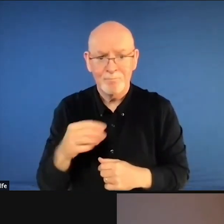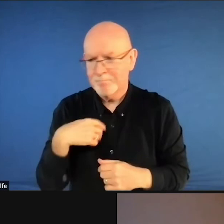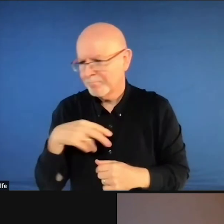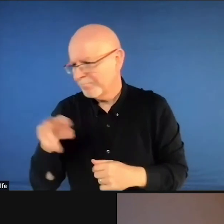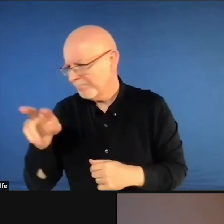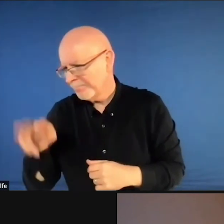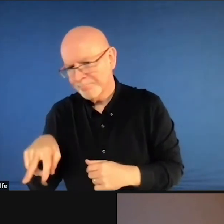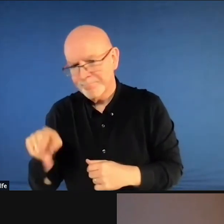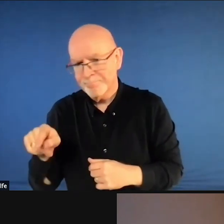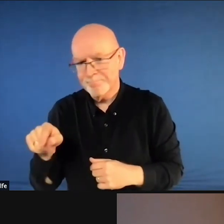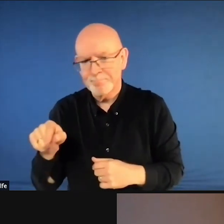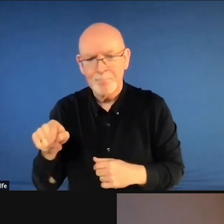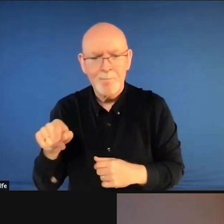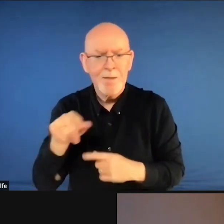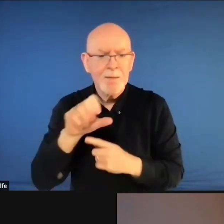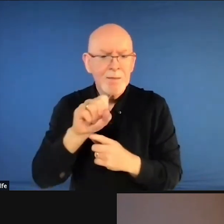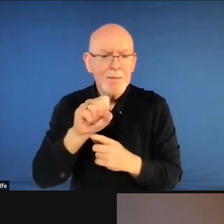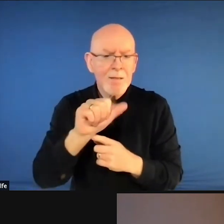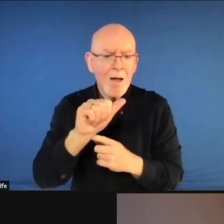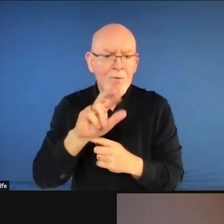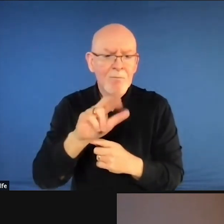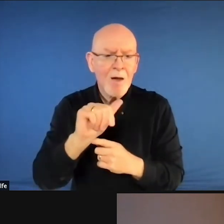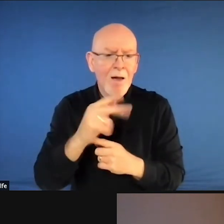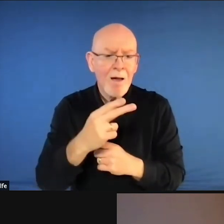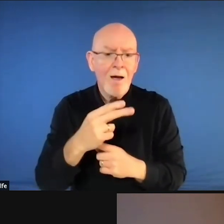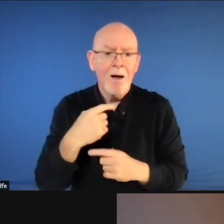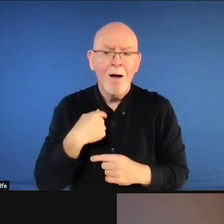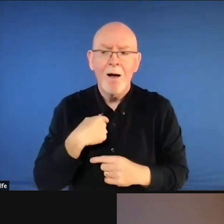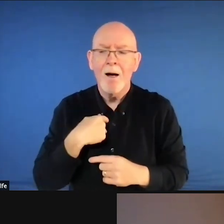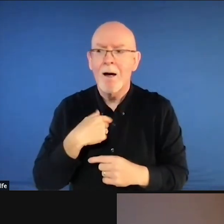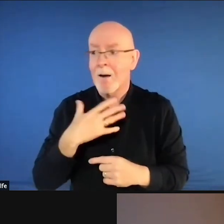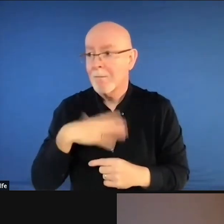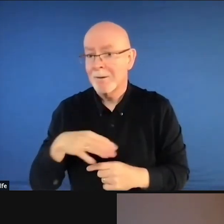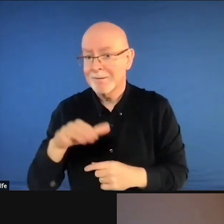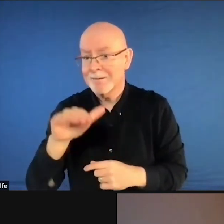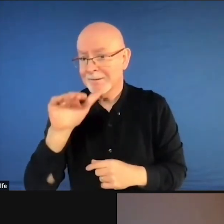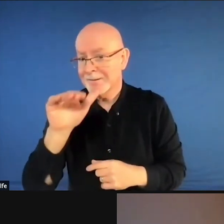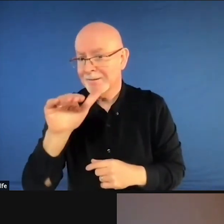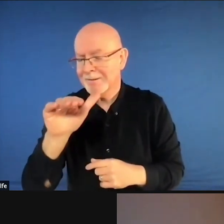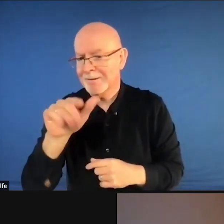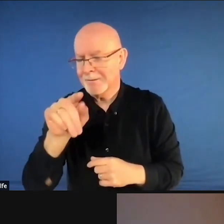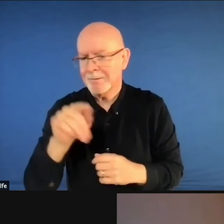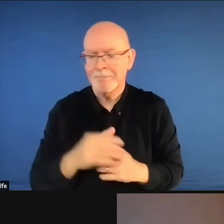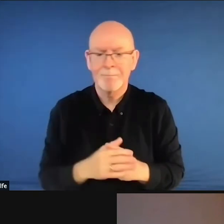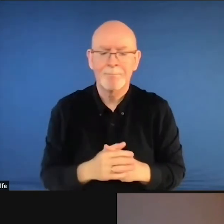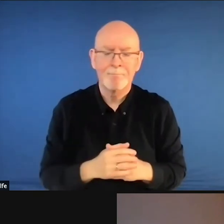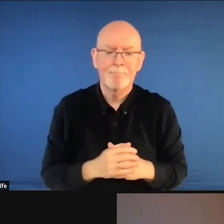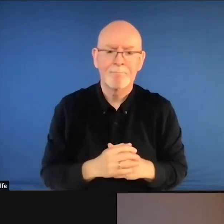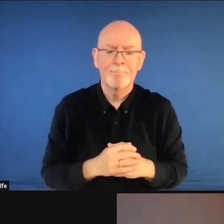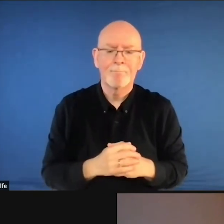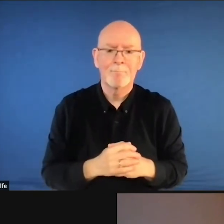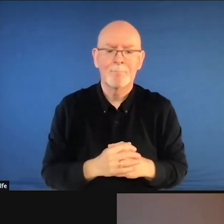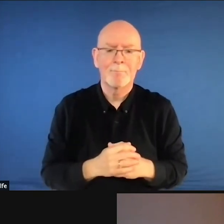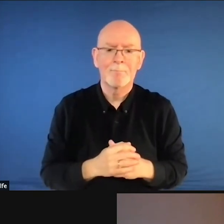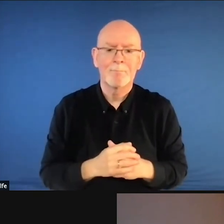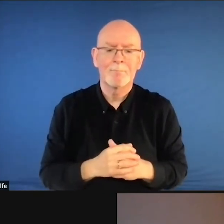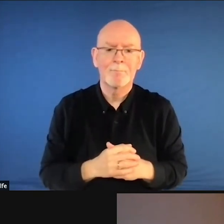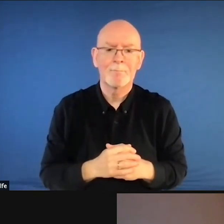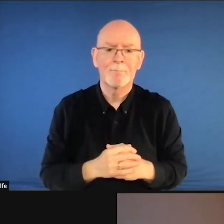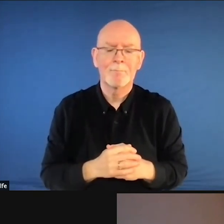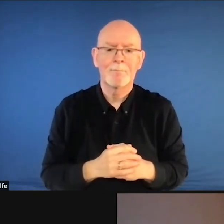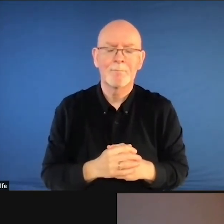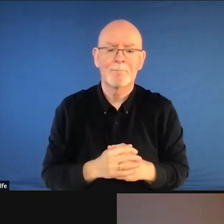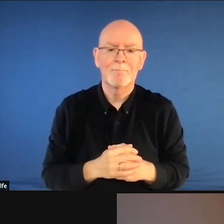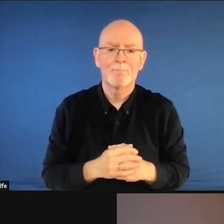to pose to you. Let me see. Yes, here it is. So, Ruxandra, this question